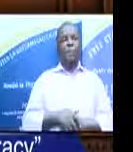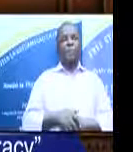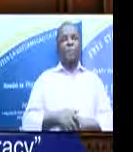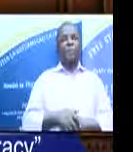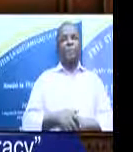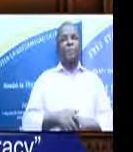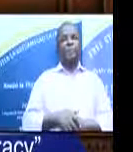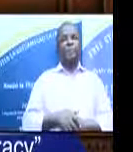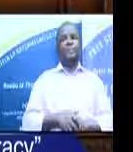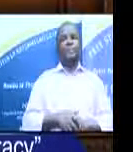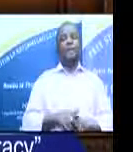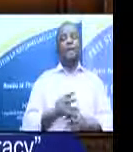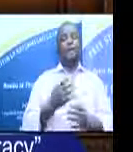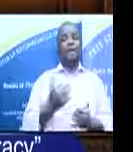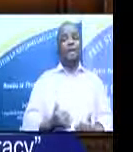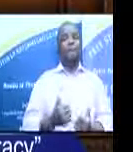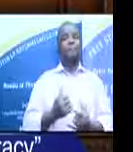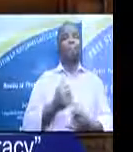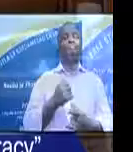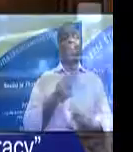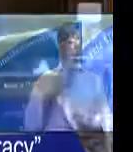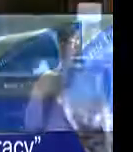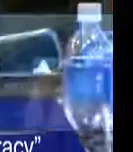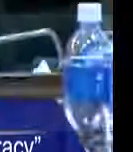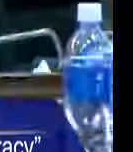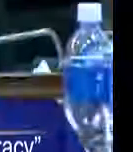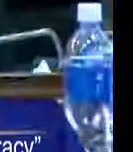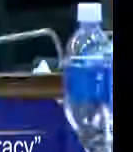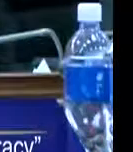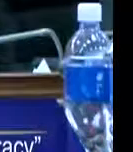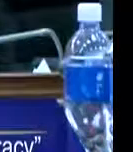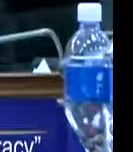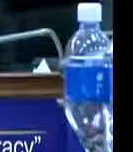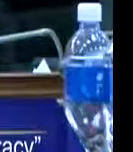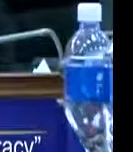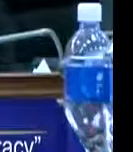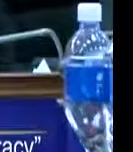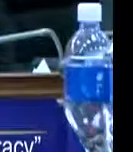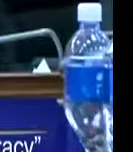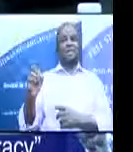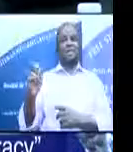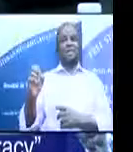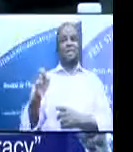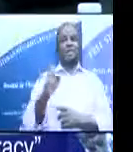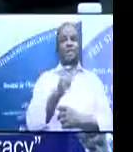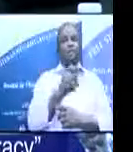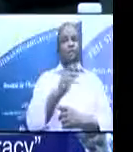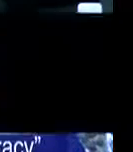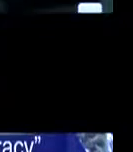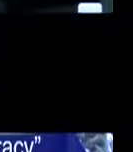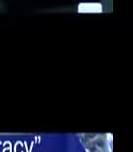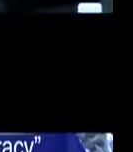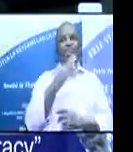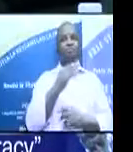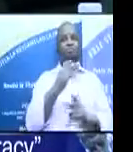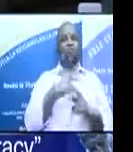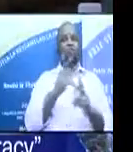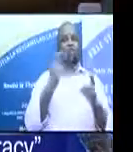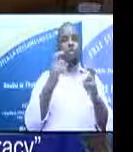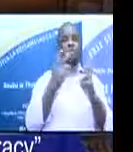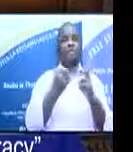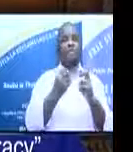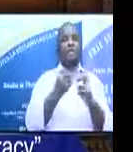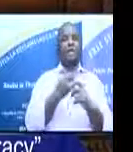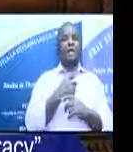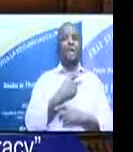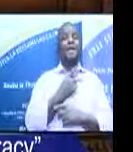At this point, we remembered Thomas Jefferson's words when he said, I quote, Nothing